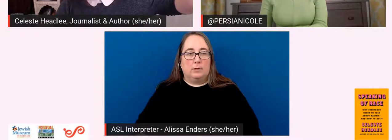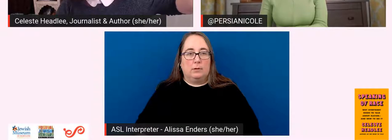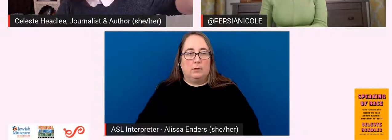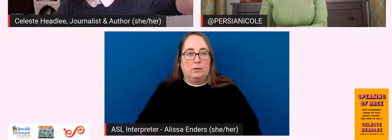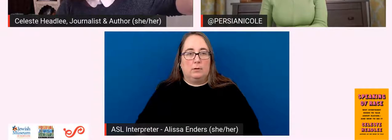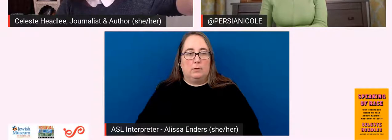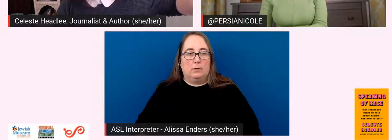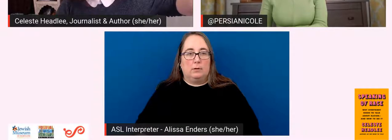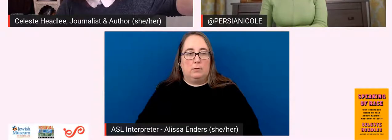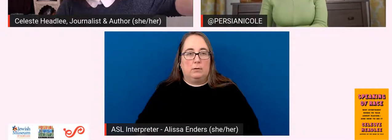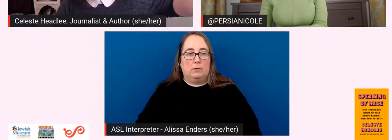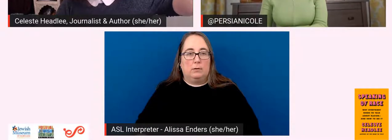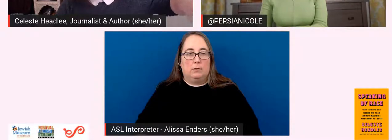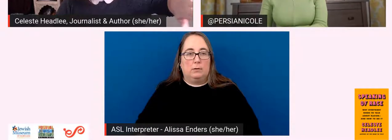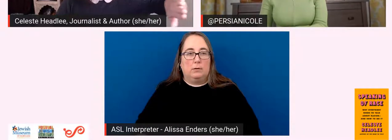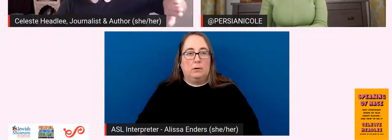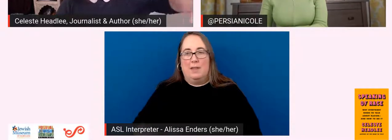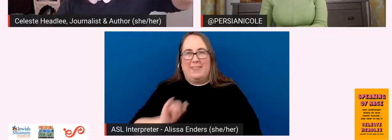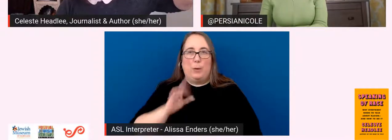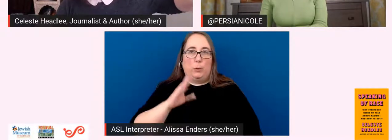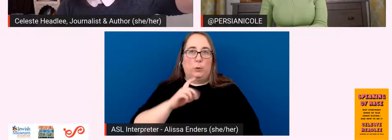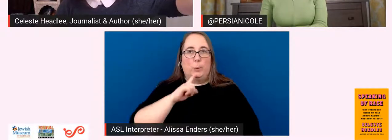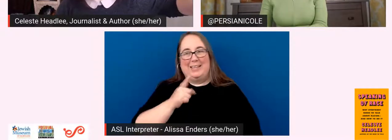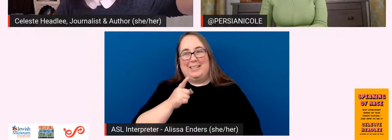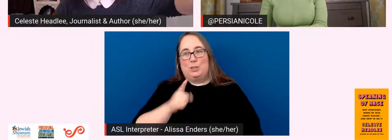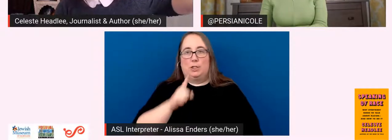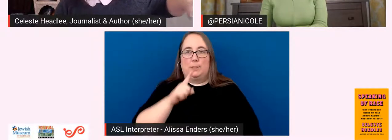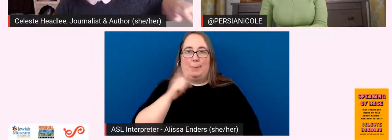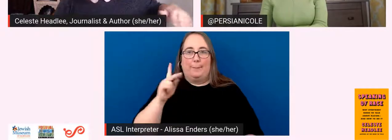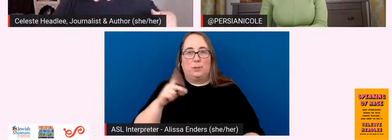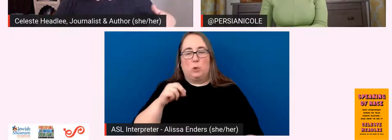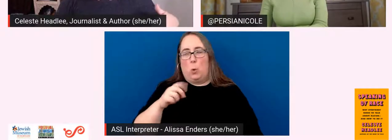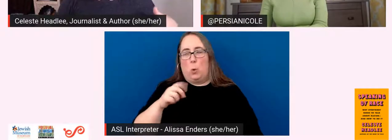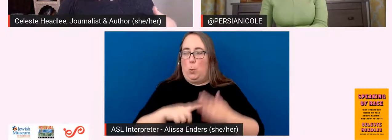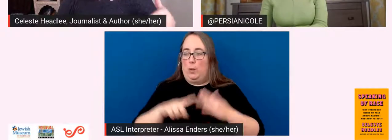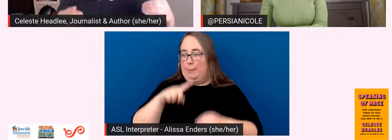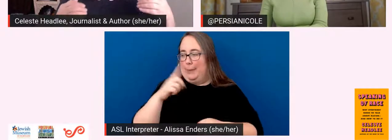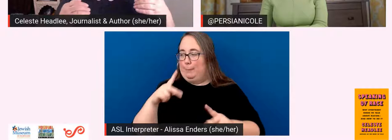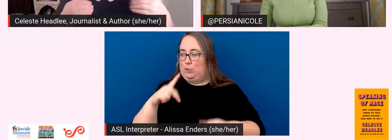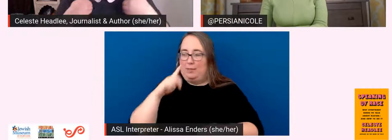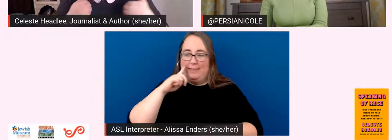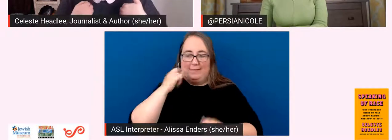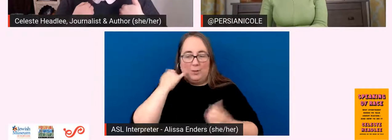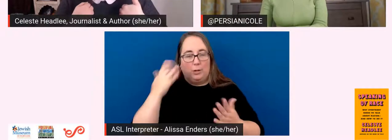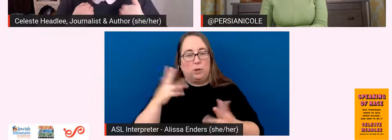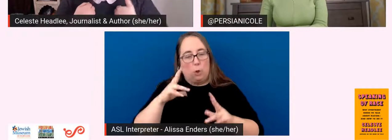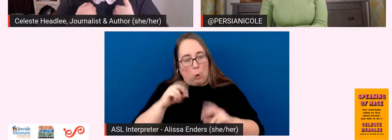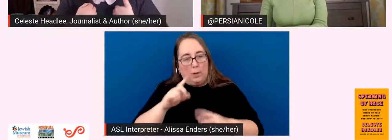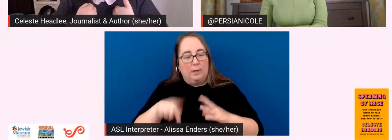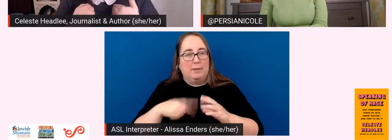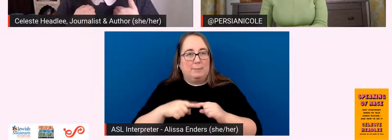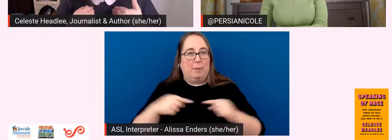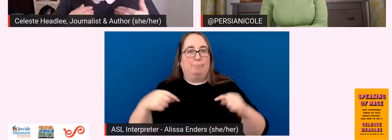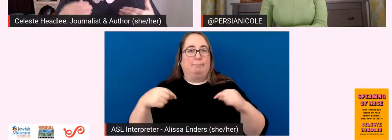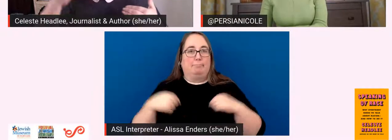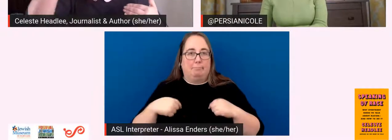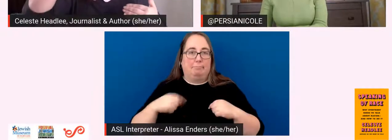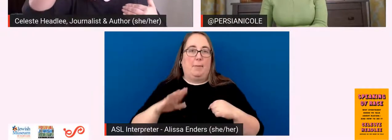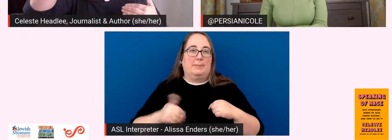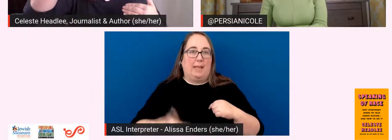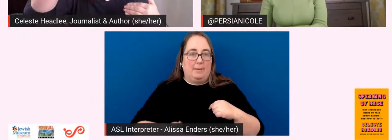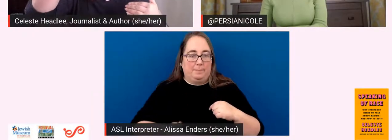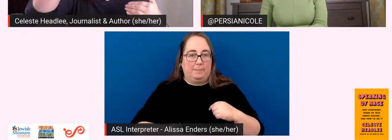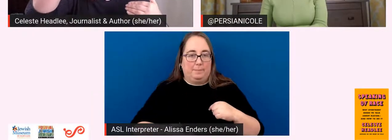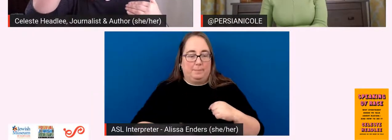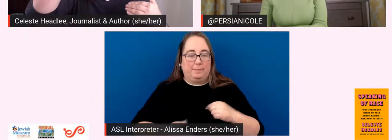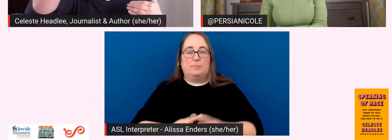would really insult a black person, or what would a black person think if they were here? No, this is about your upsetness, right? Mm-hmm. It's like